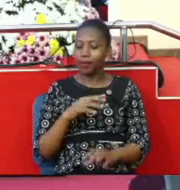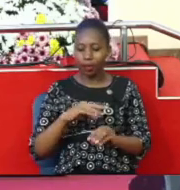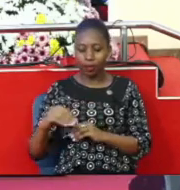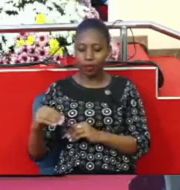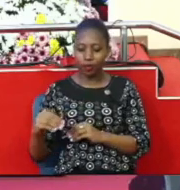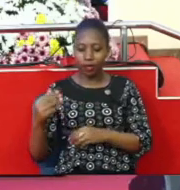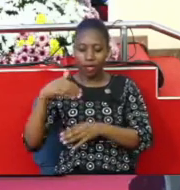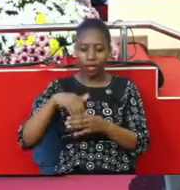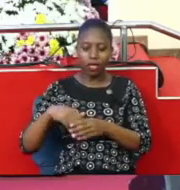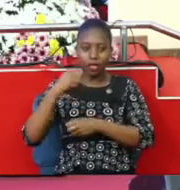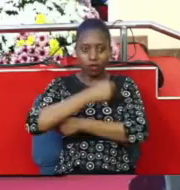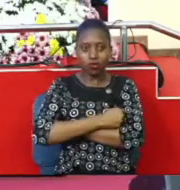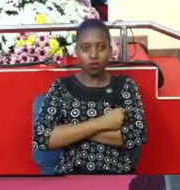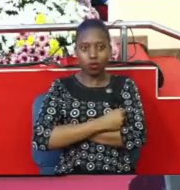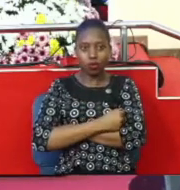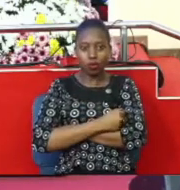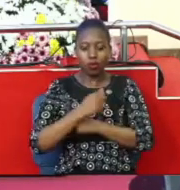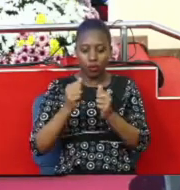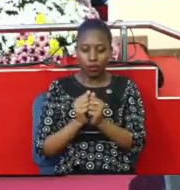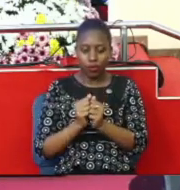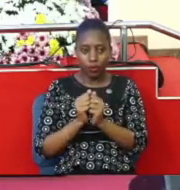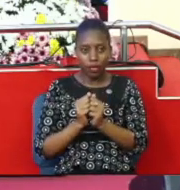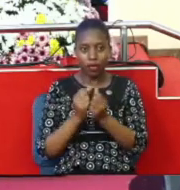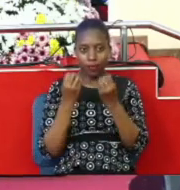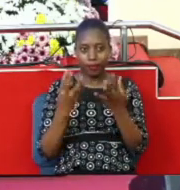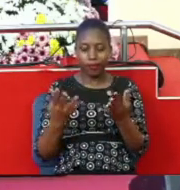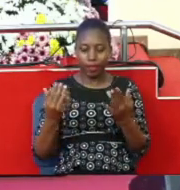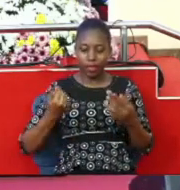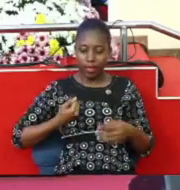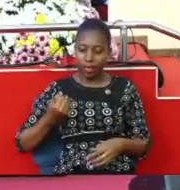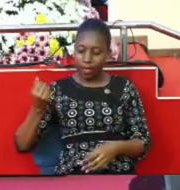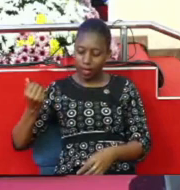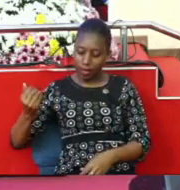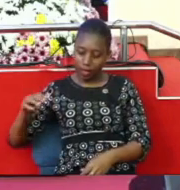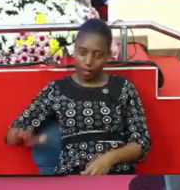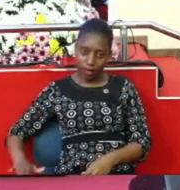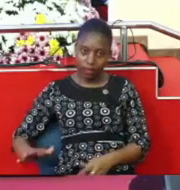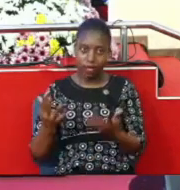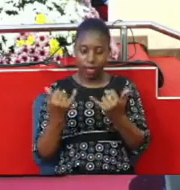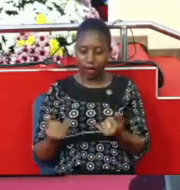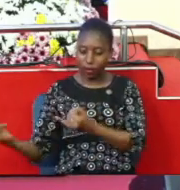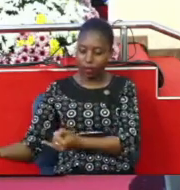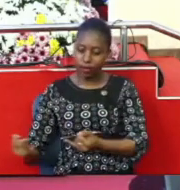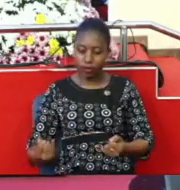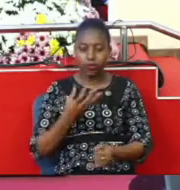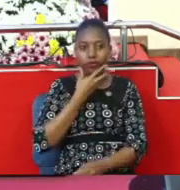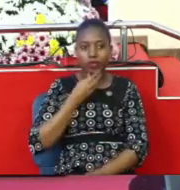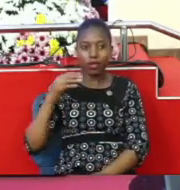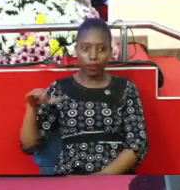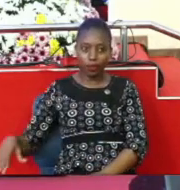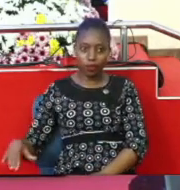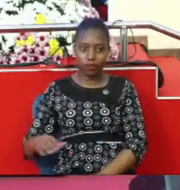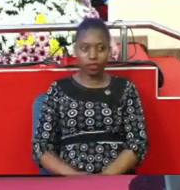school that had girls for years. Now they were introducing girls, boys. Kwa shule ambayo ilikuwa inatanguliza sasa vijana, ilikuwa wamezoea wasichana. So we were